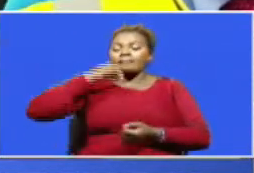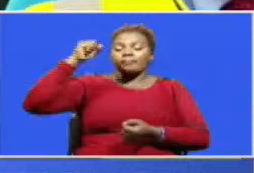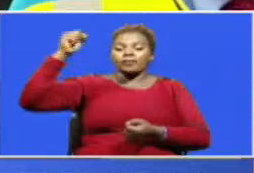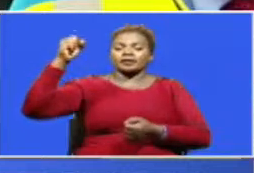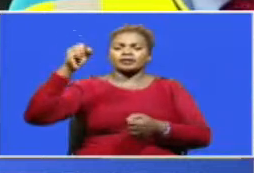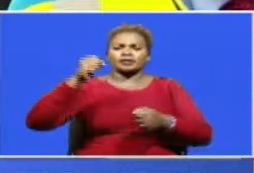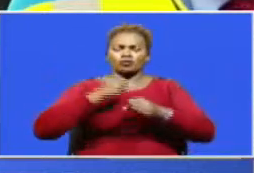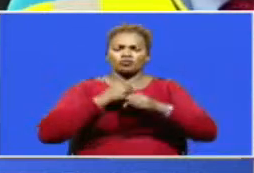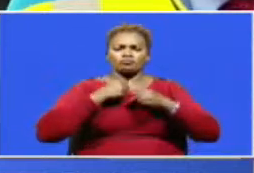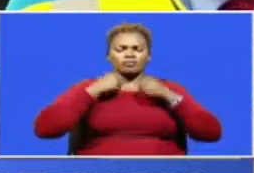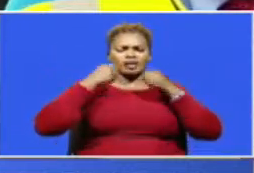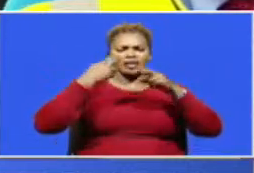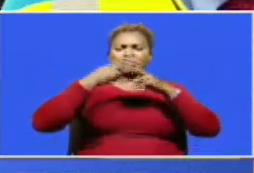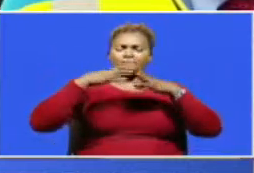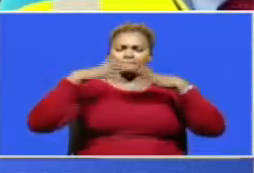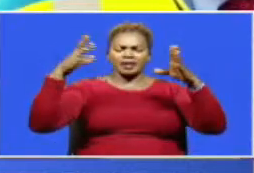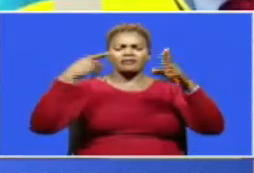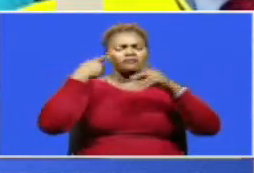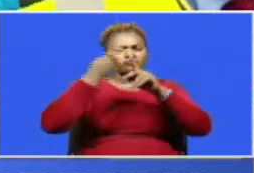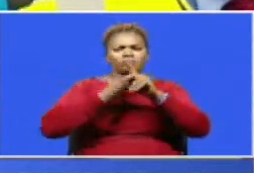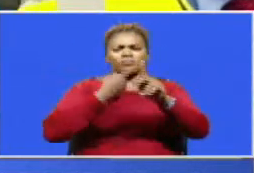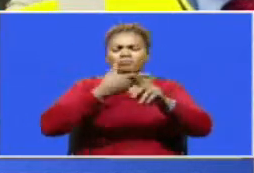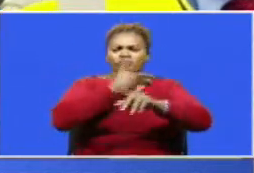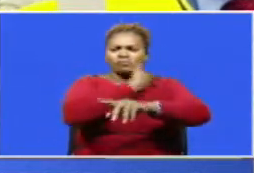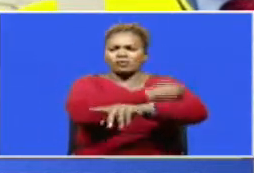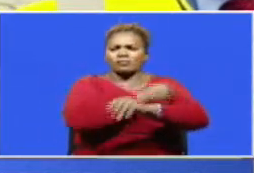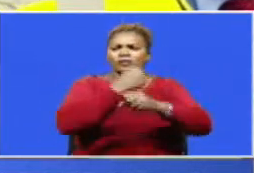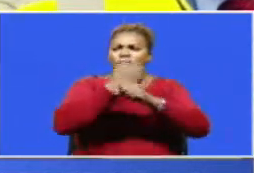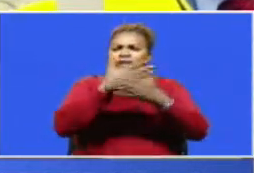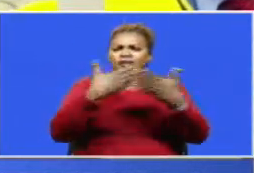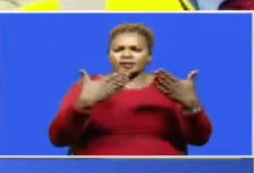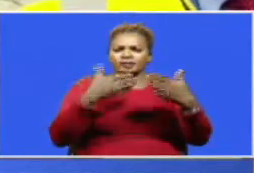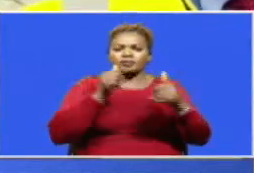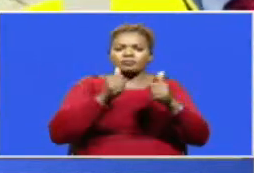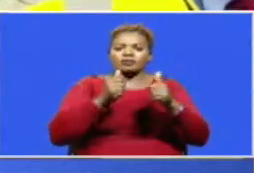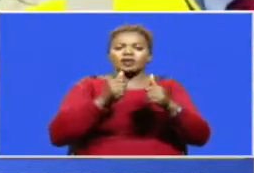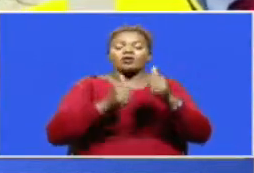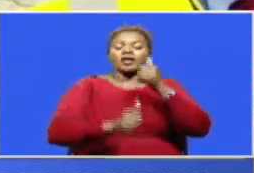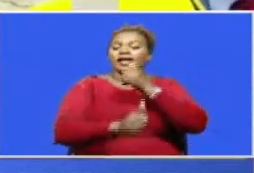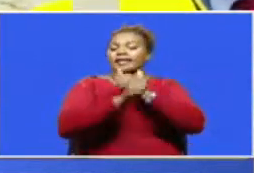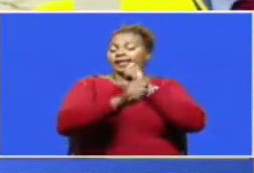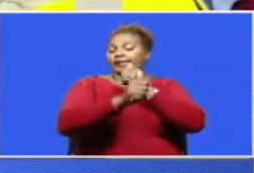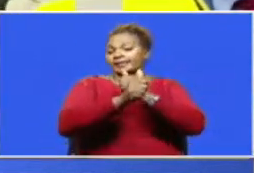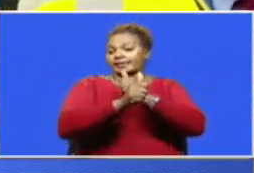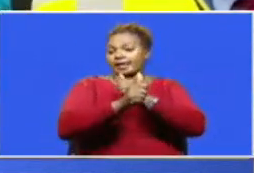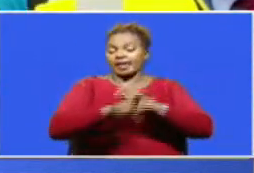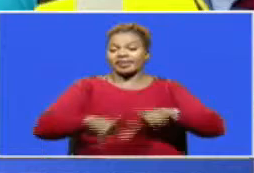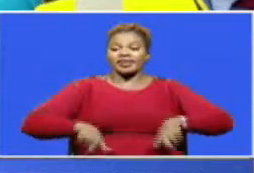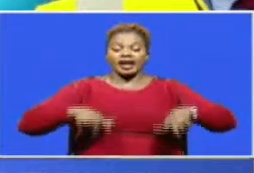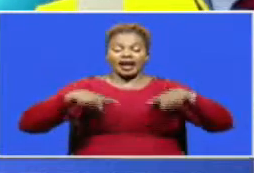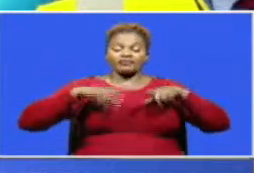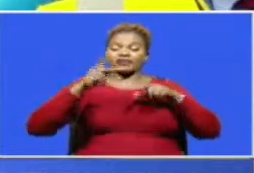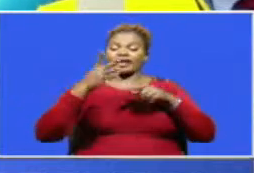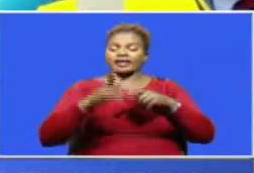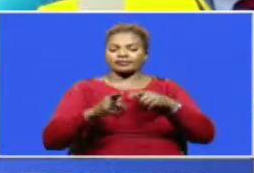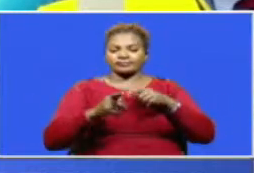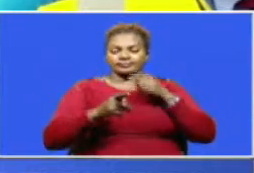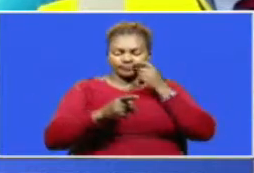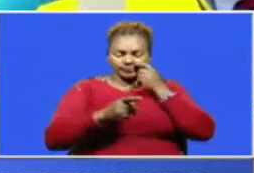Political mileage out of it or by doing things that will endanger the life of